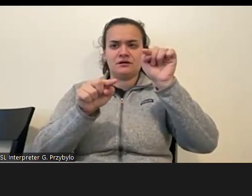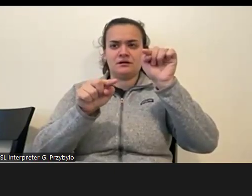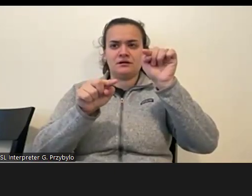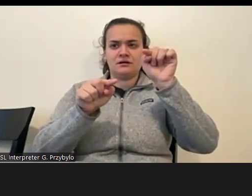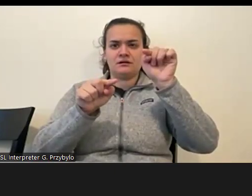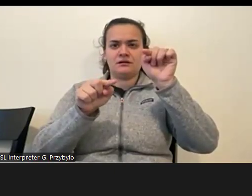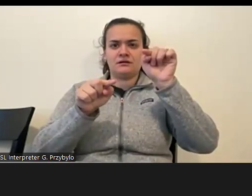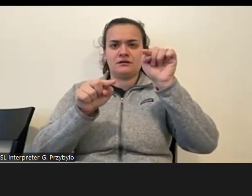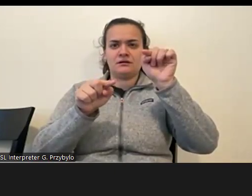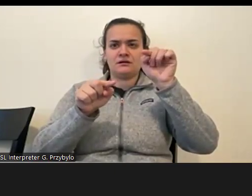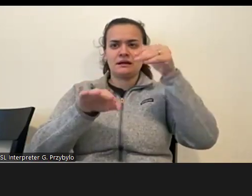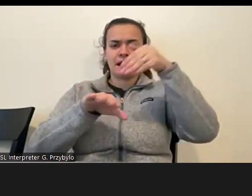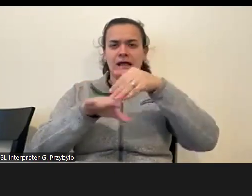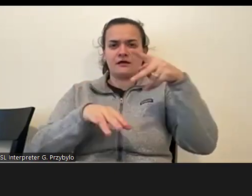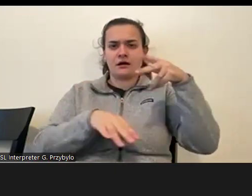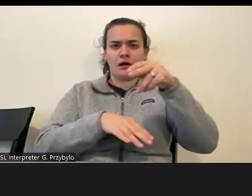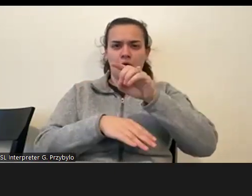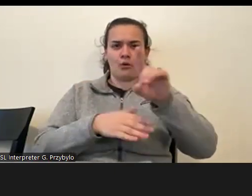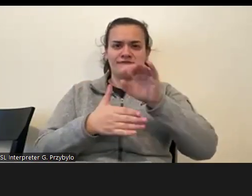at the cutoff frequency